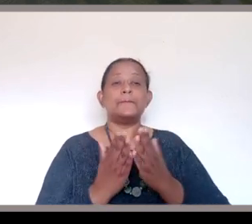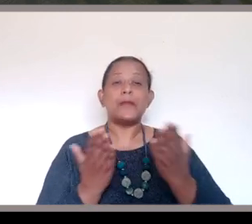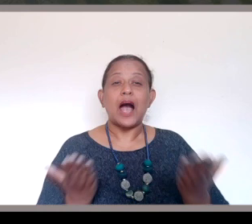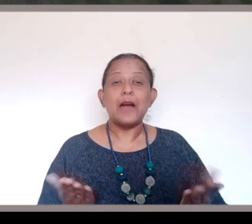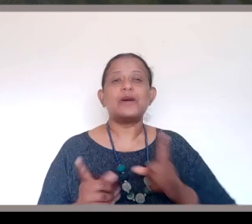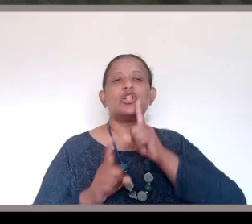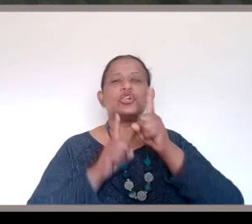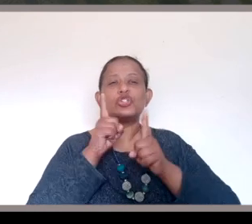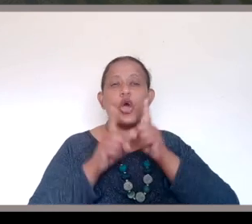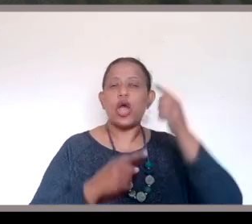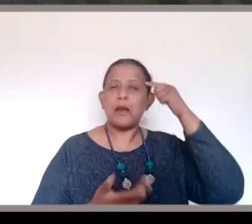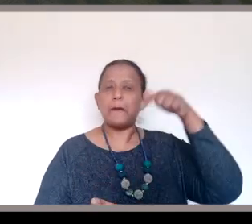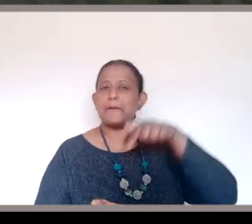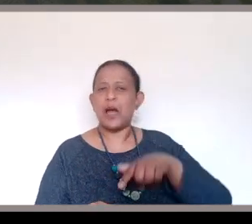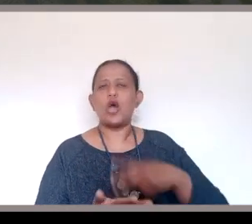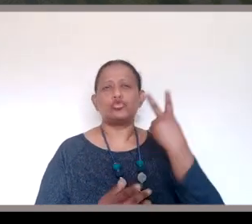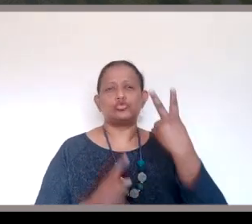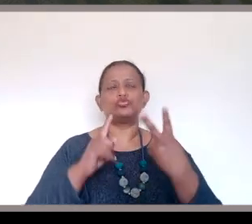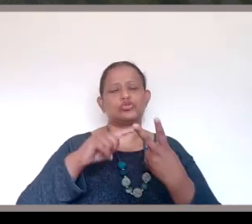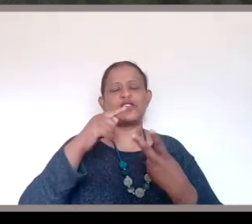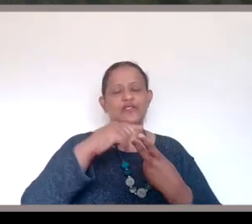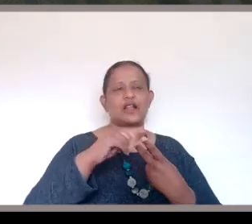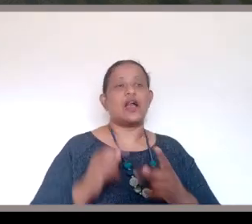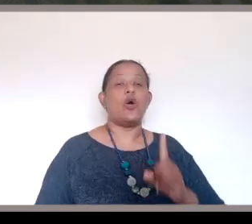use the same word in Greek,